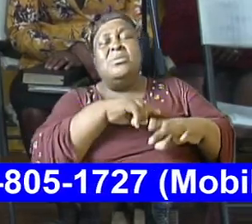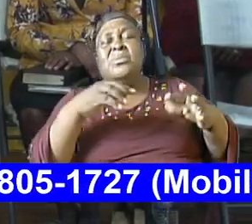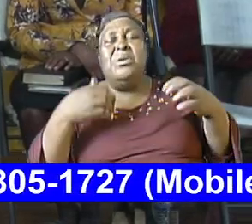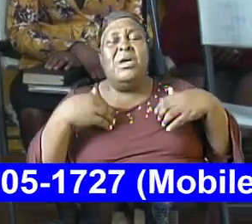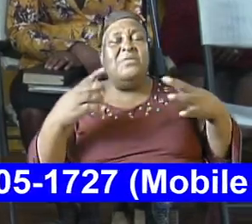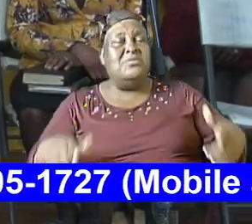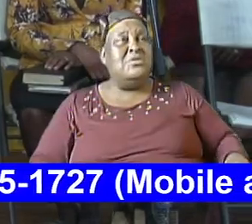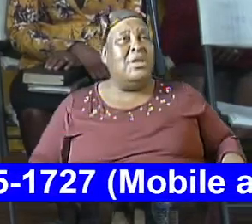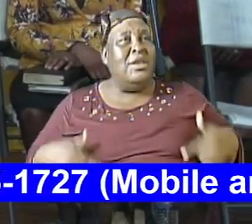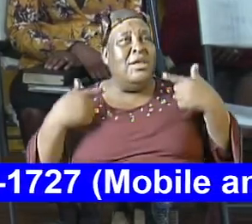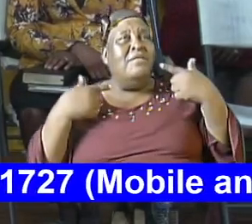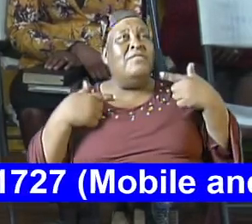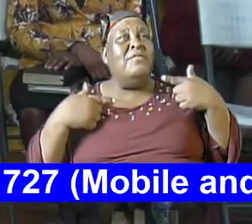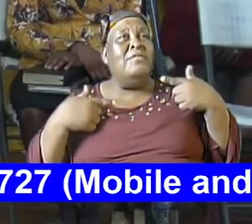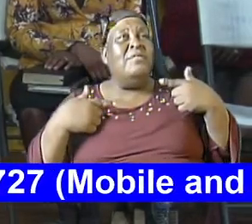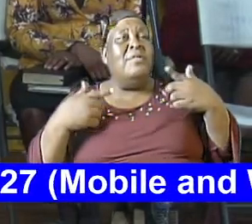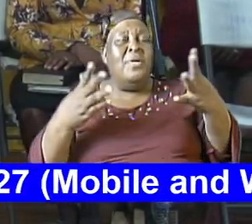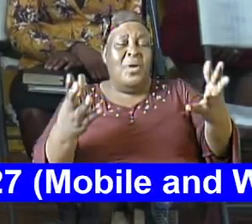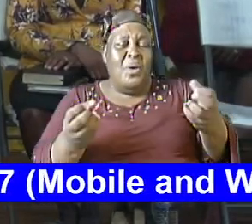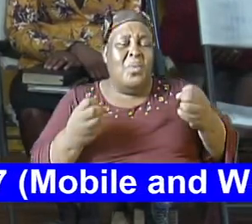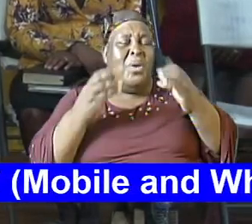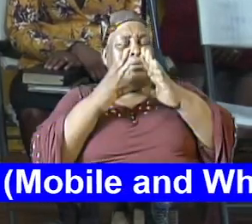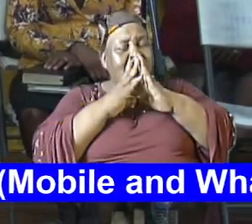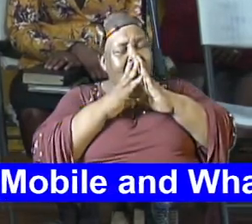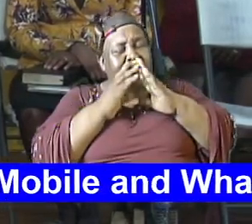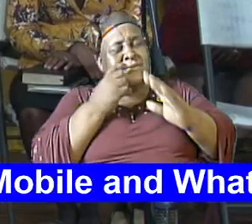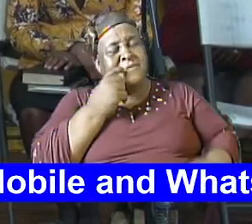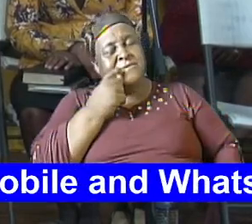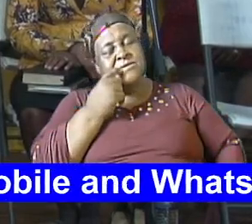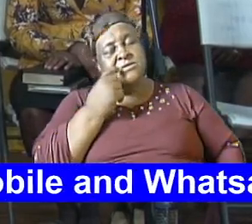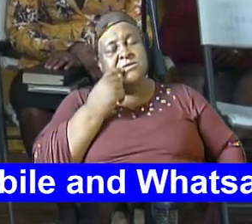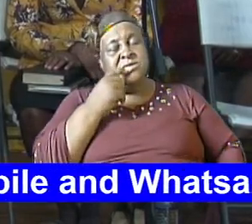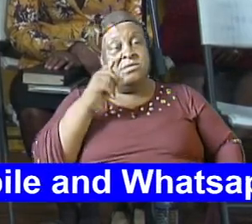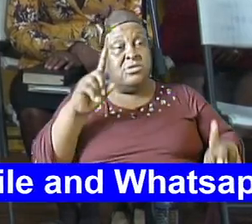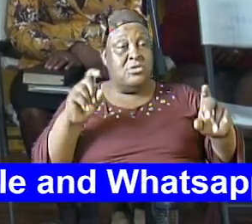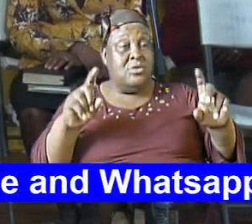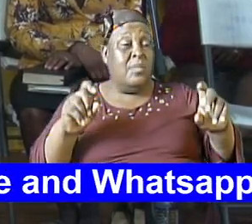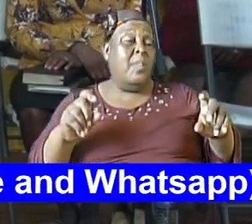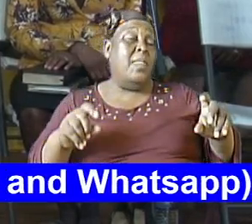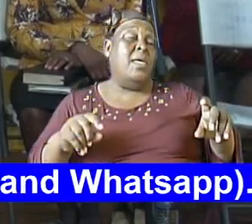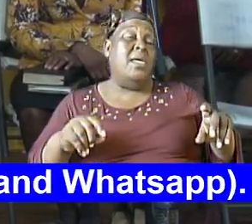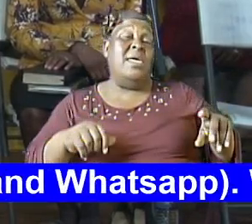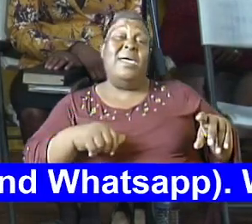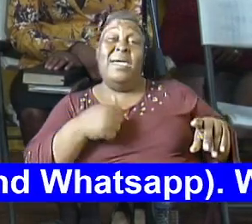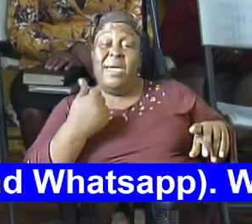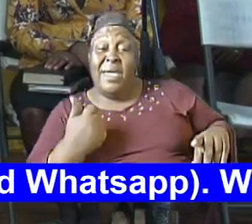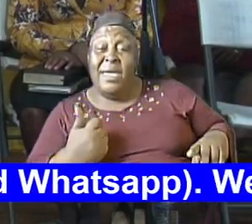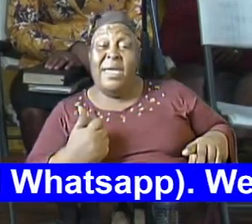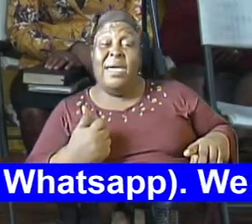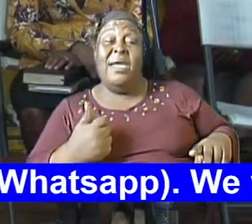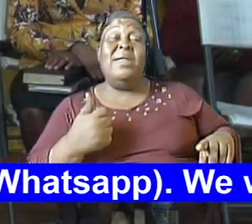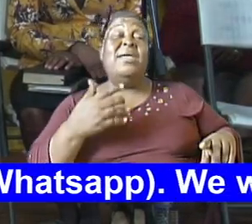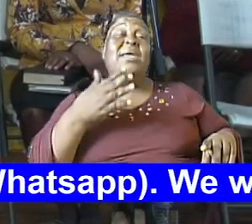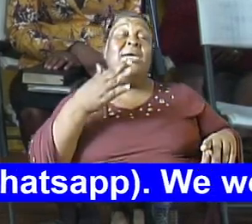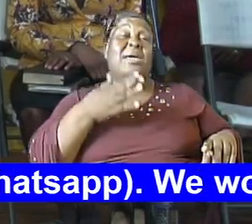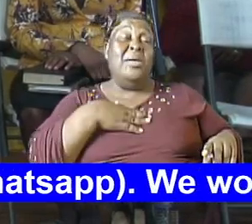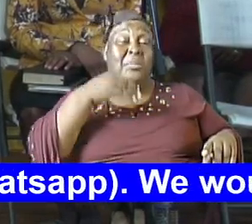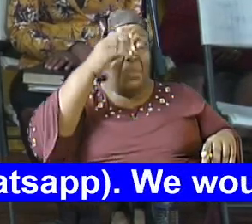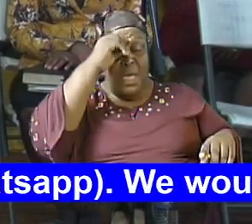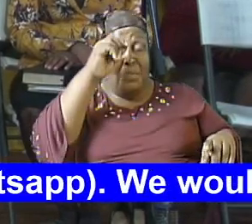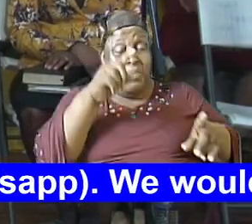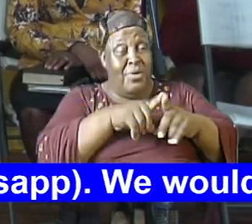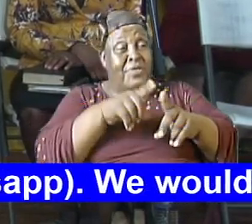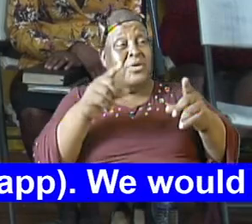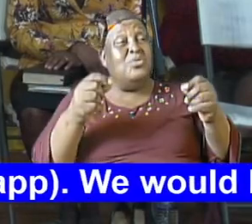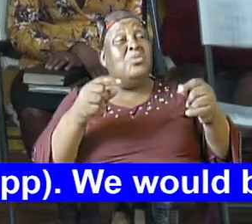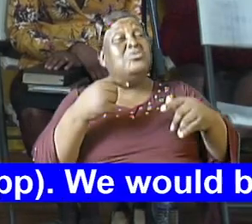live. I want to ask us a serious question. Is there anything that my brother has done